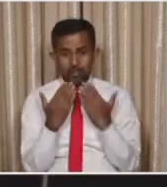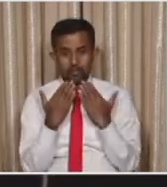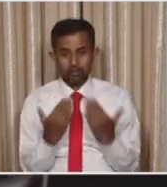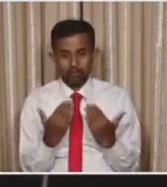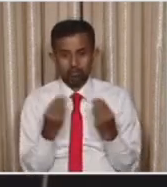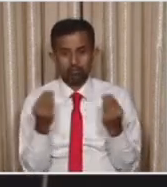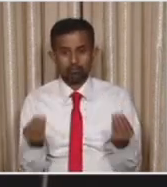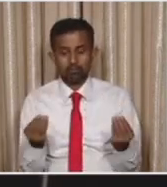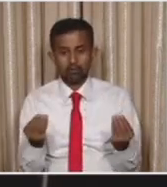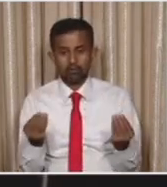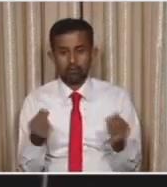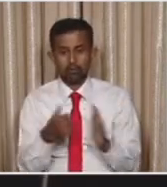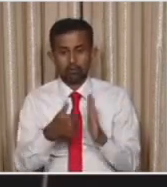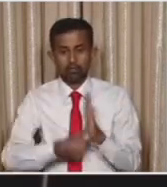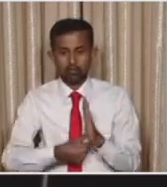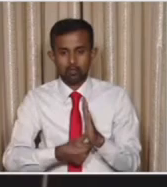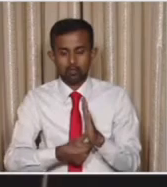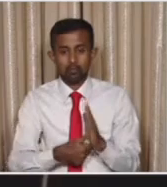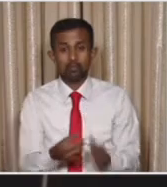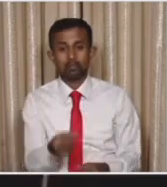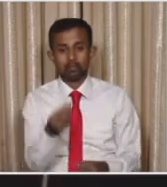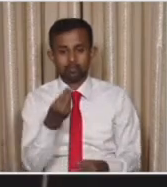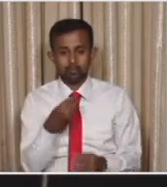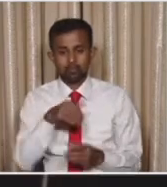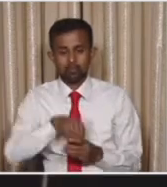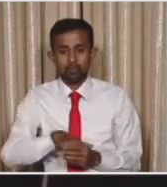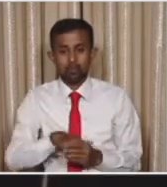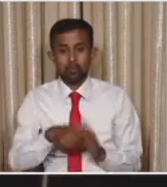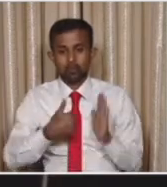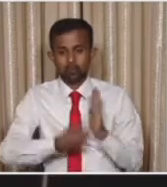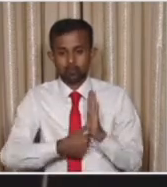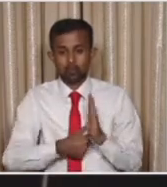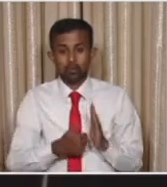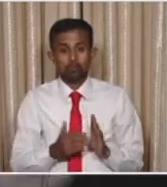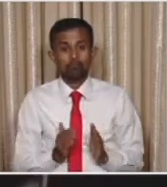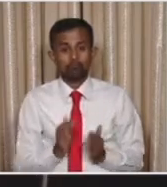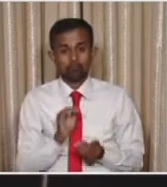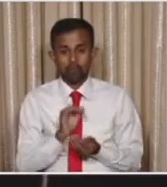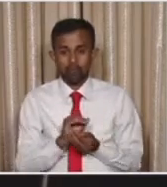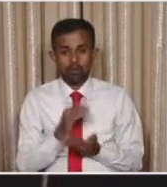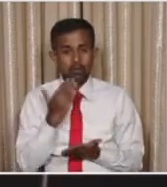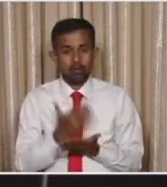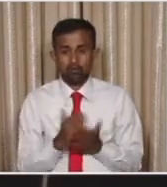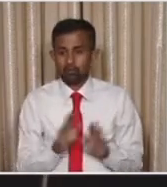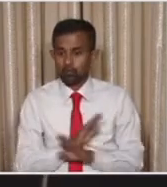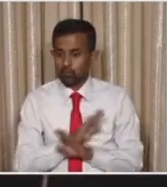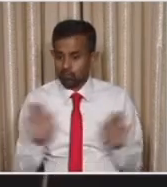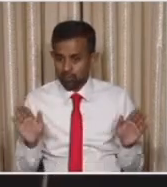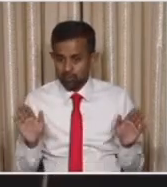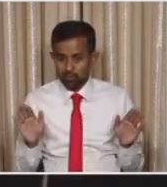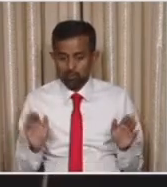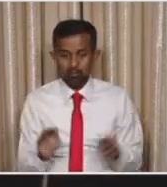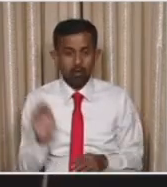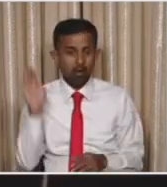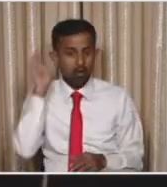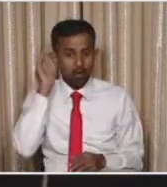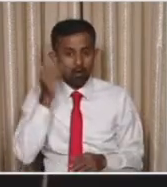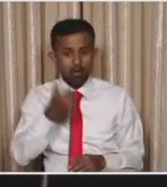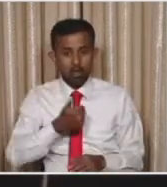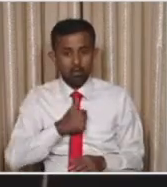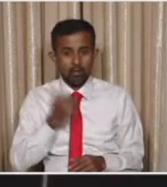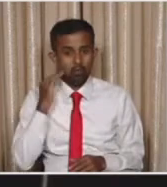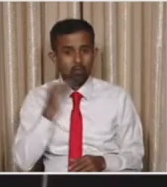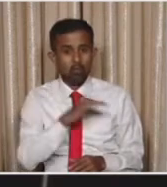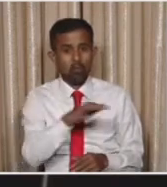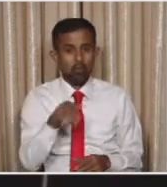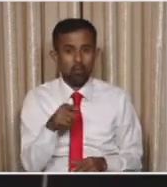will not stop. We need to ask, do the people have the right to not to criticize, but